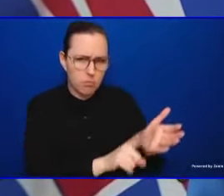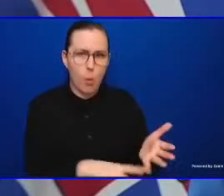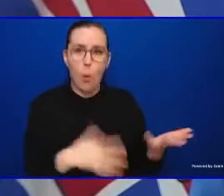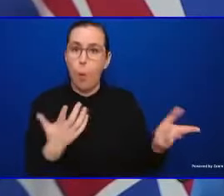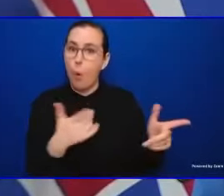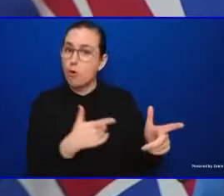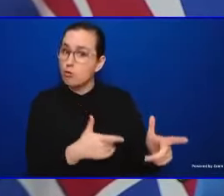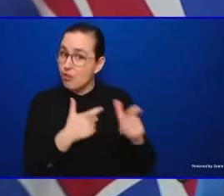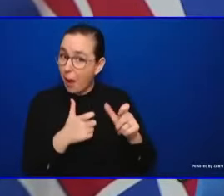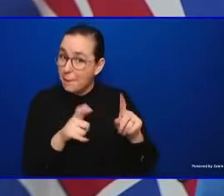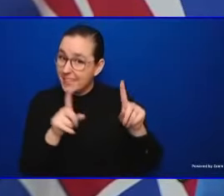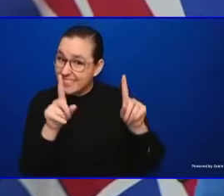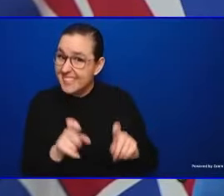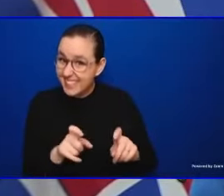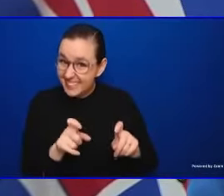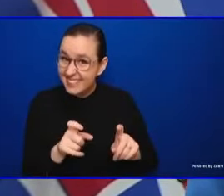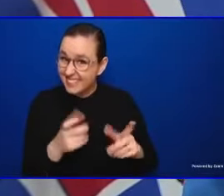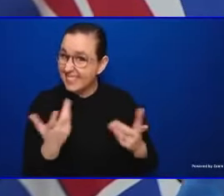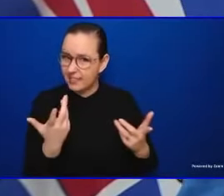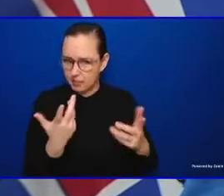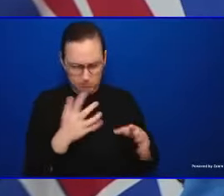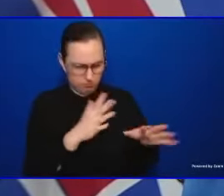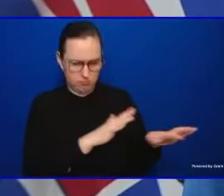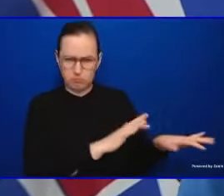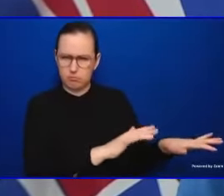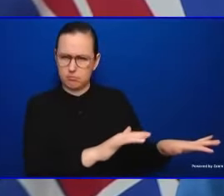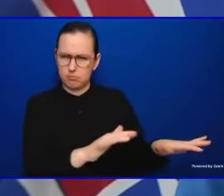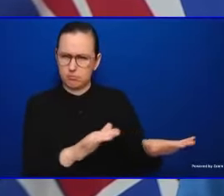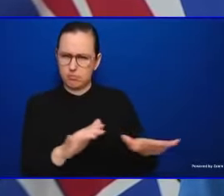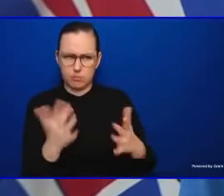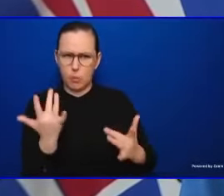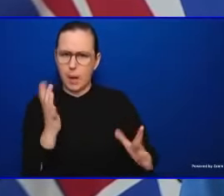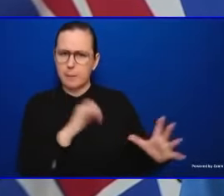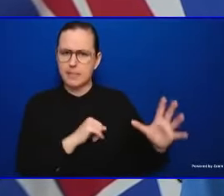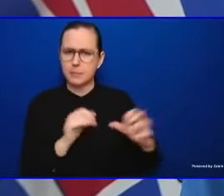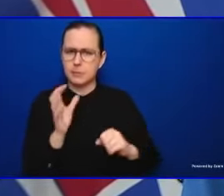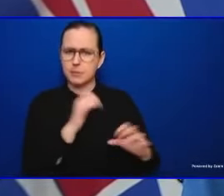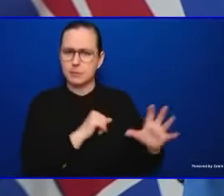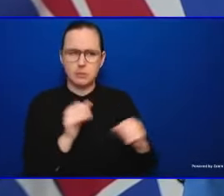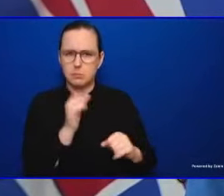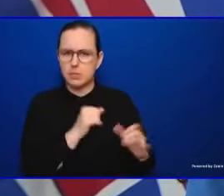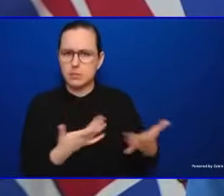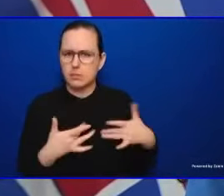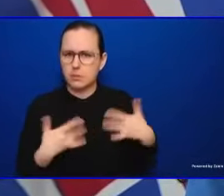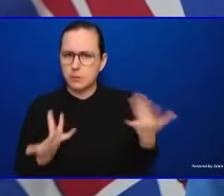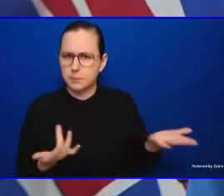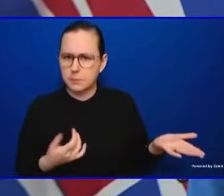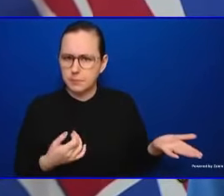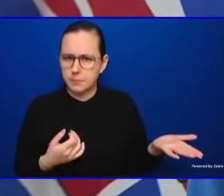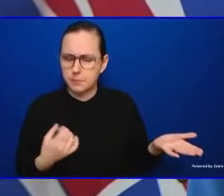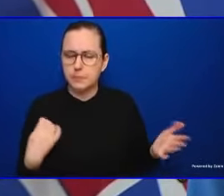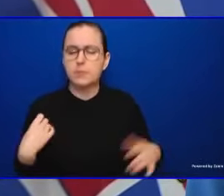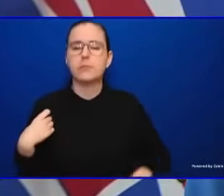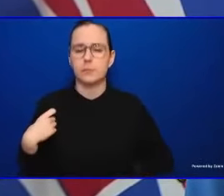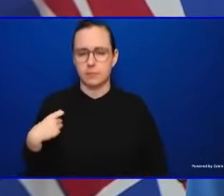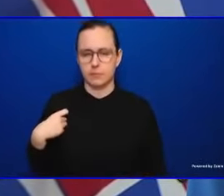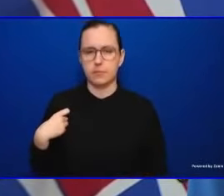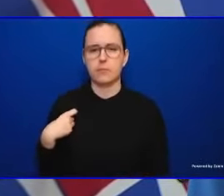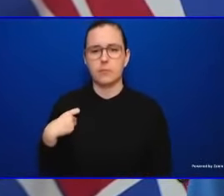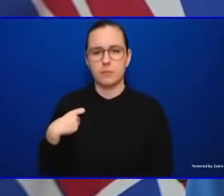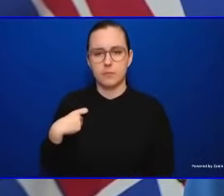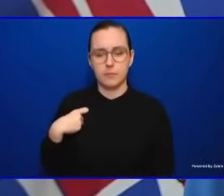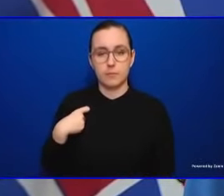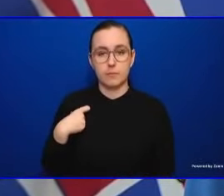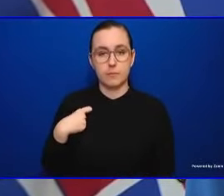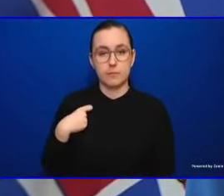of what's happening on the ground. Now, I do want to assure everyone that, of course, our school medical health officers work very